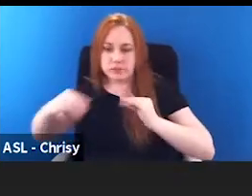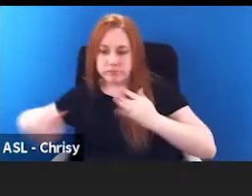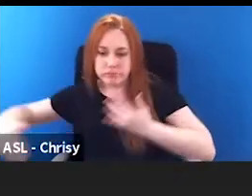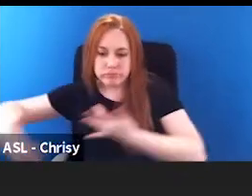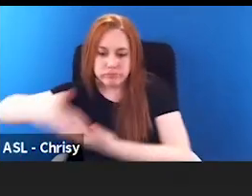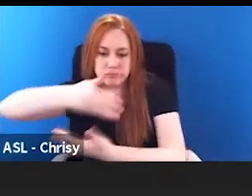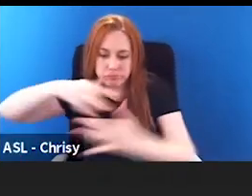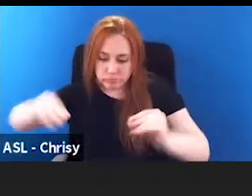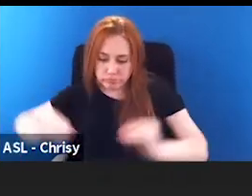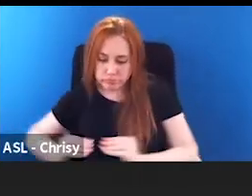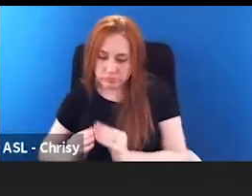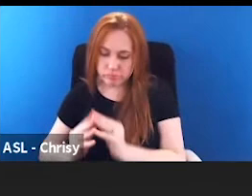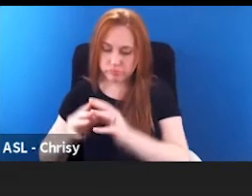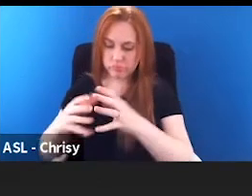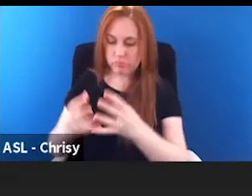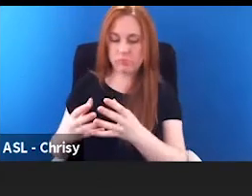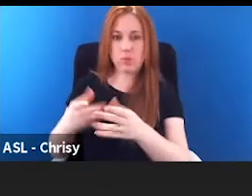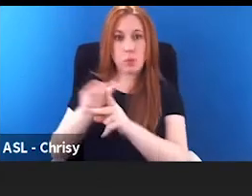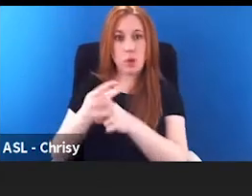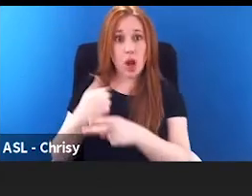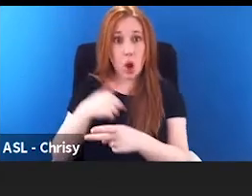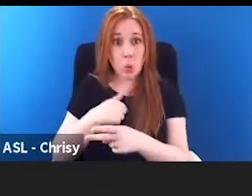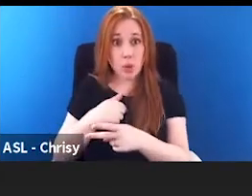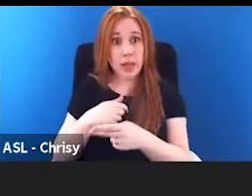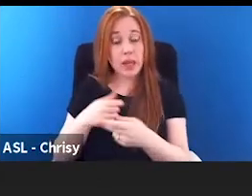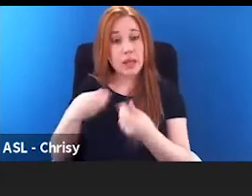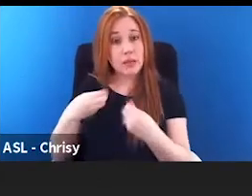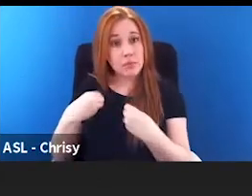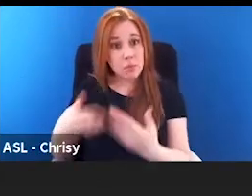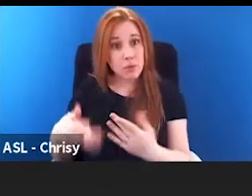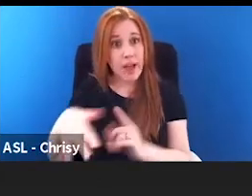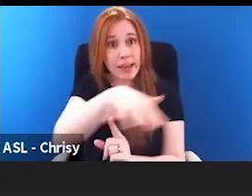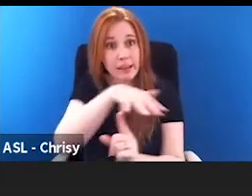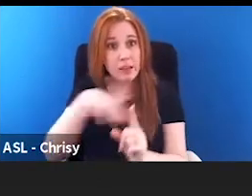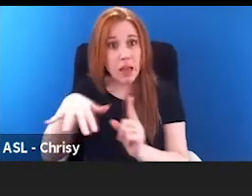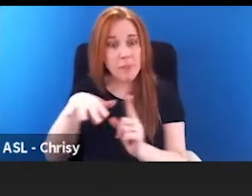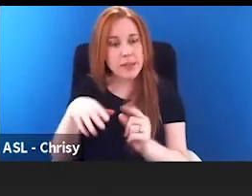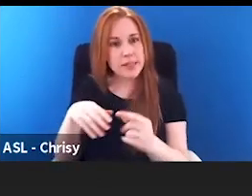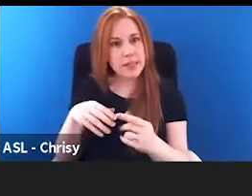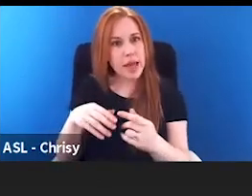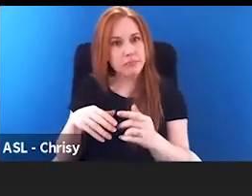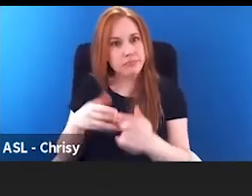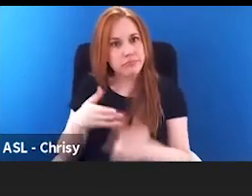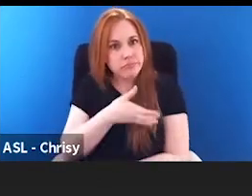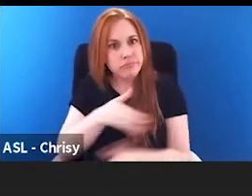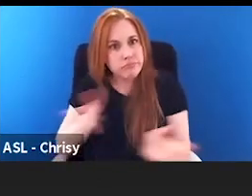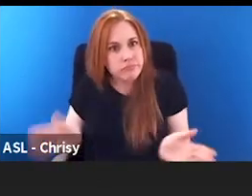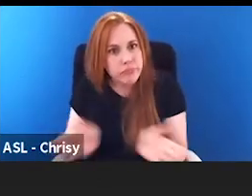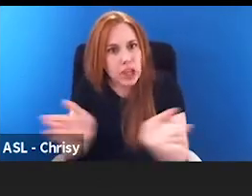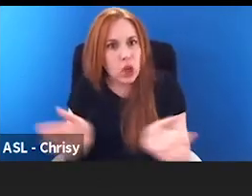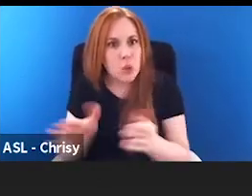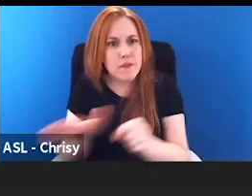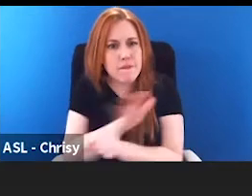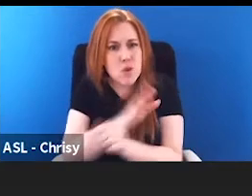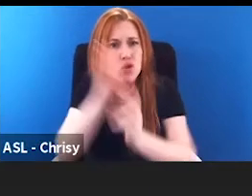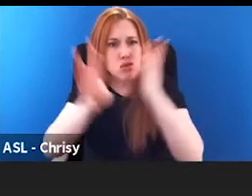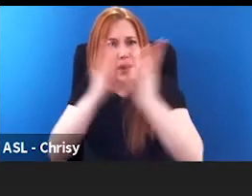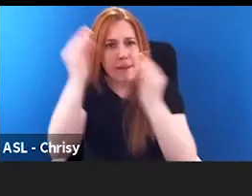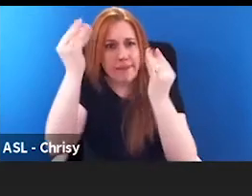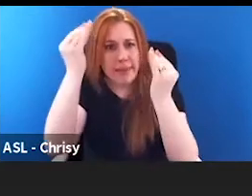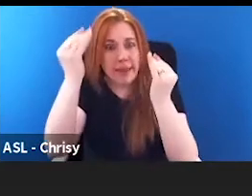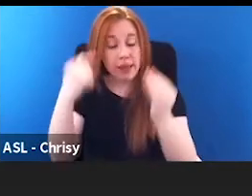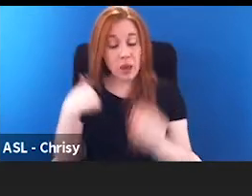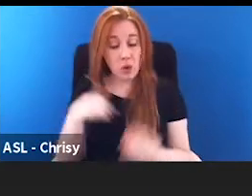fostering climates that unleash the full potential of creative thinking, right? And have we diversified the people that are